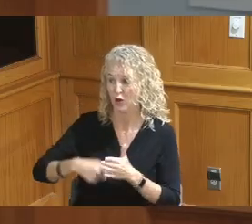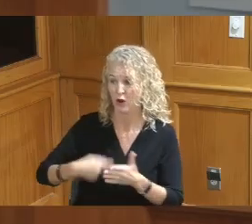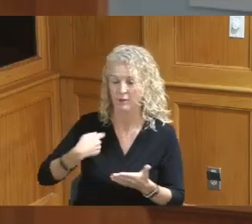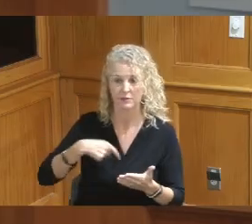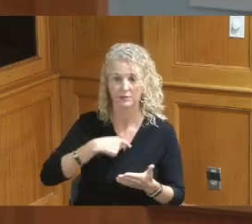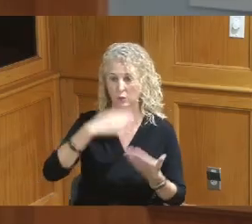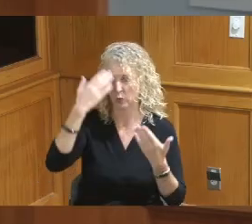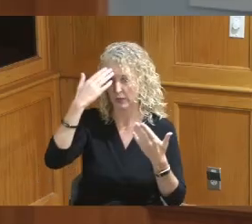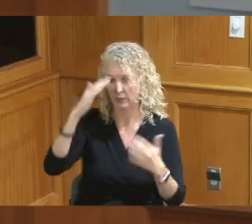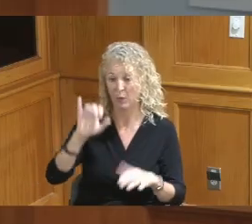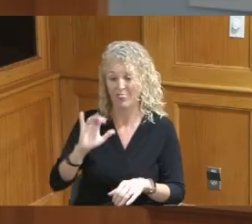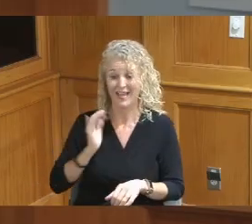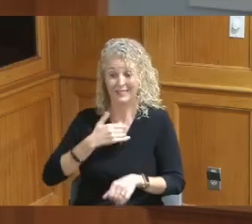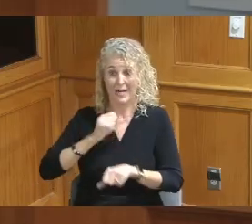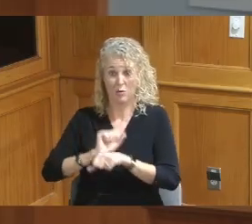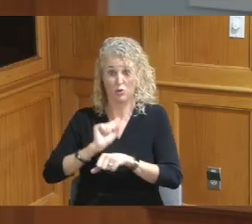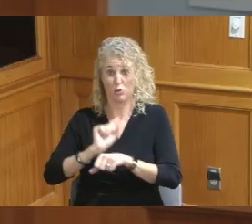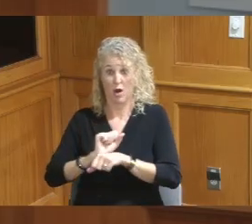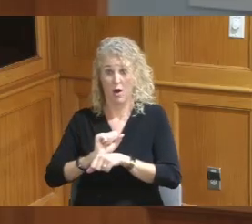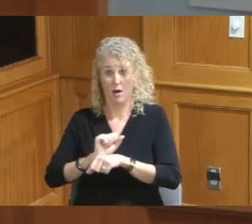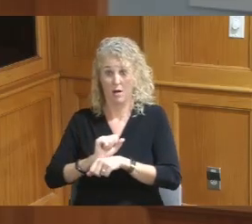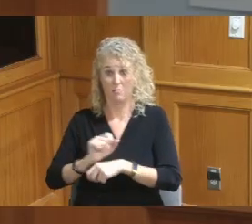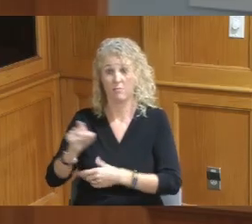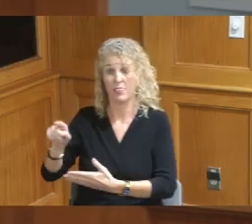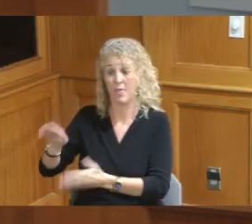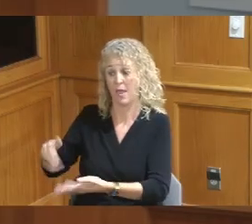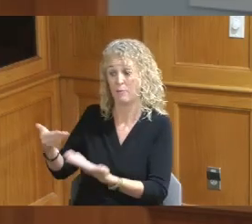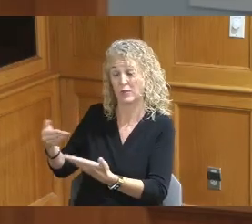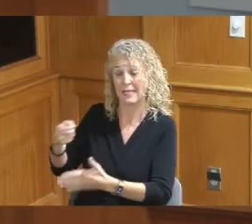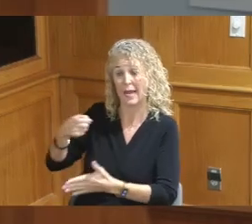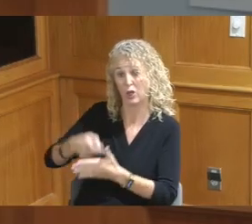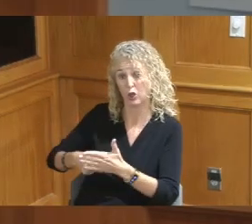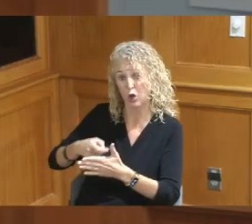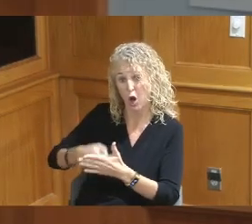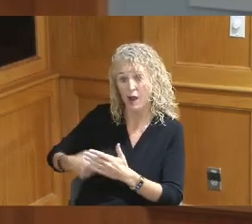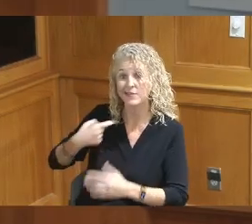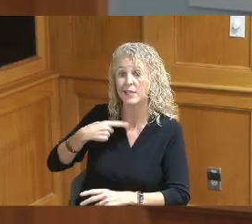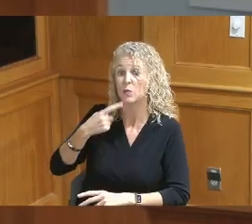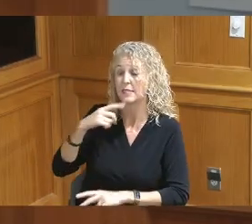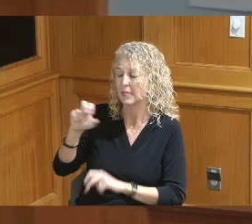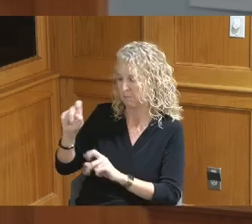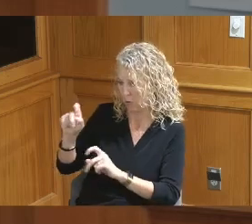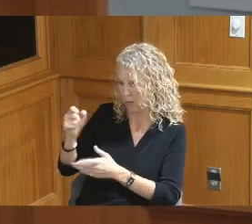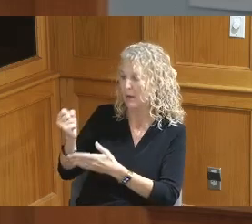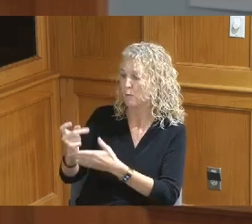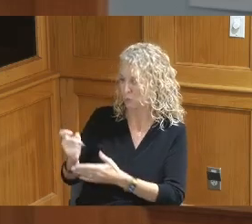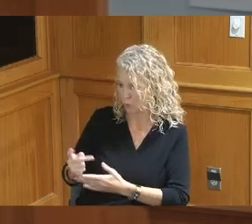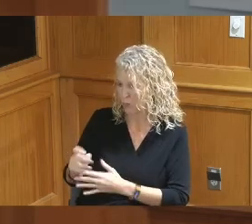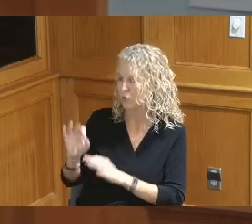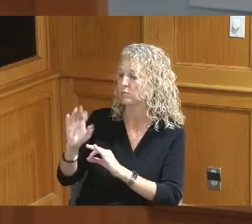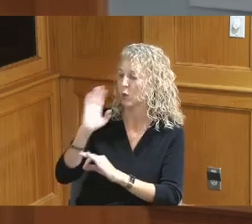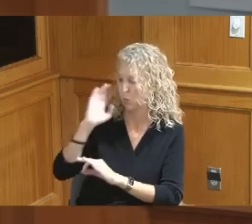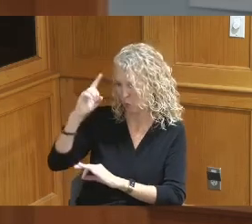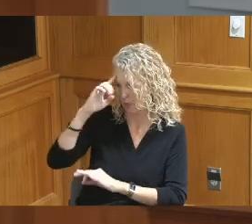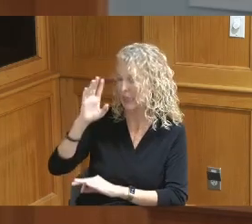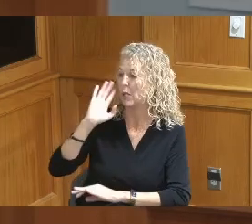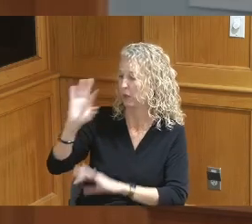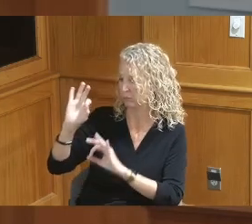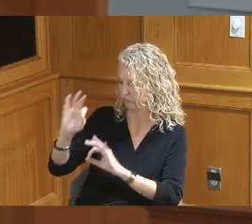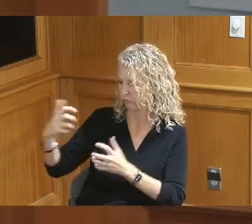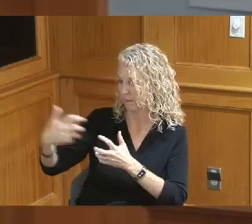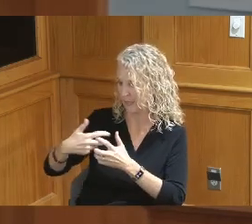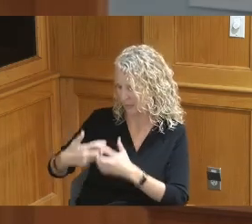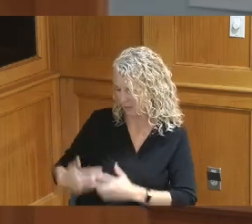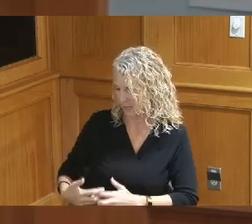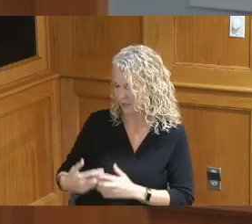work that we do, right? The costs they presented to us, yeah, those are reasonable. Those are not crazy, or they're not way too low, and they're not going to get in there and find out this thing's cost